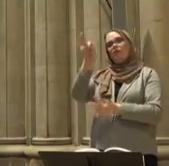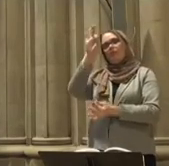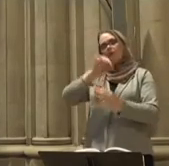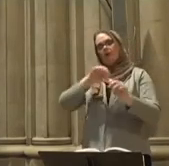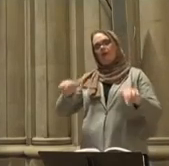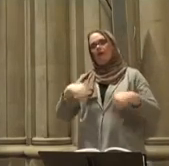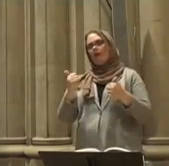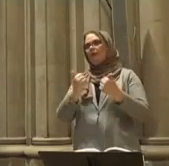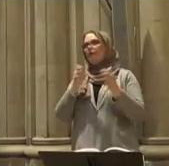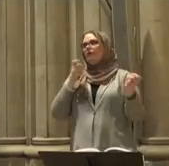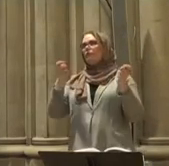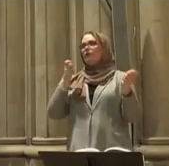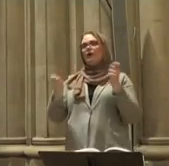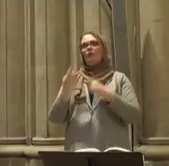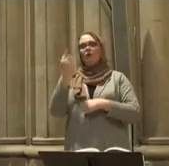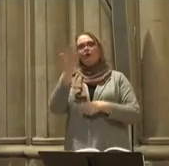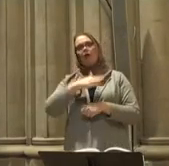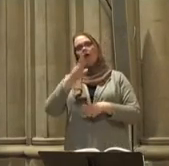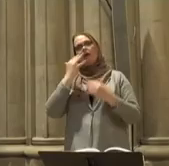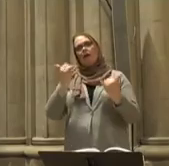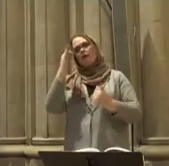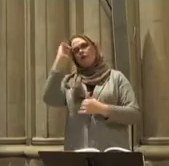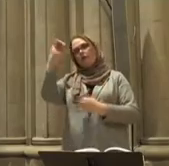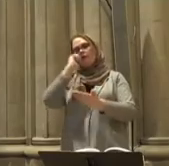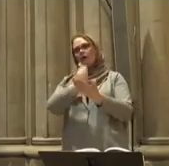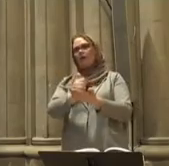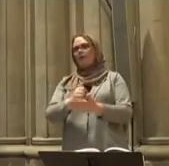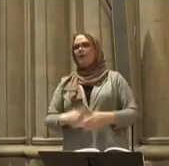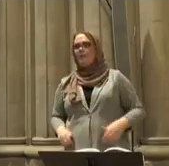forever and ever. Amen.